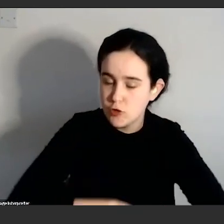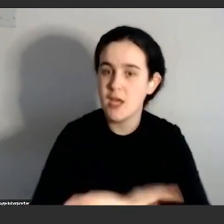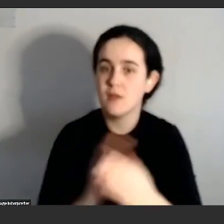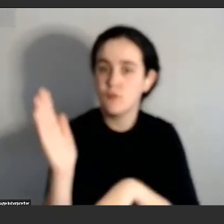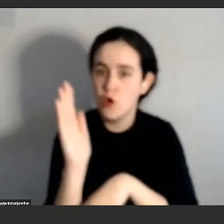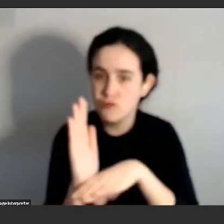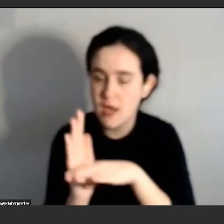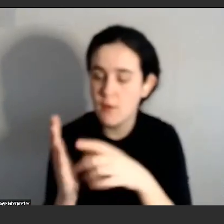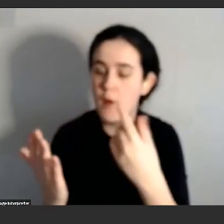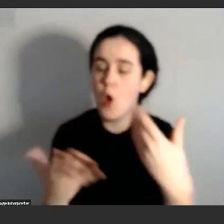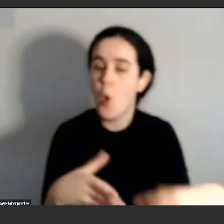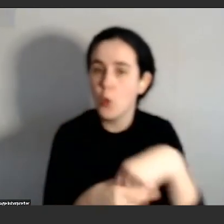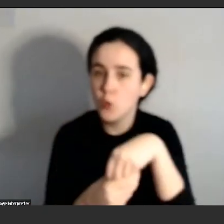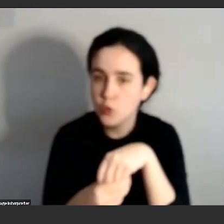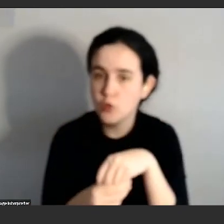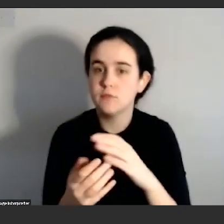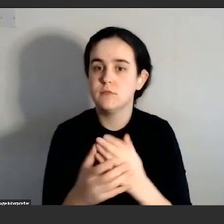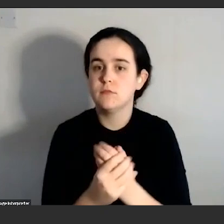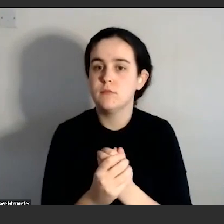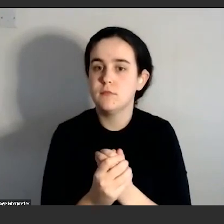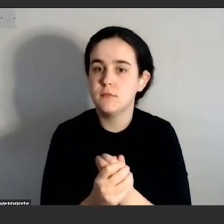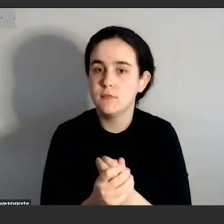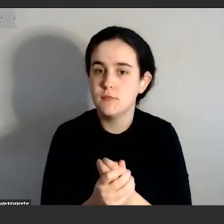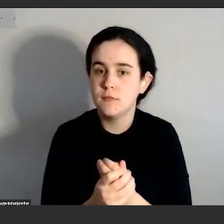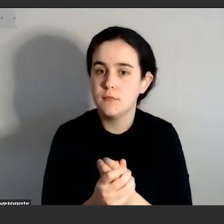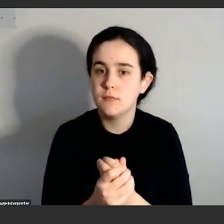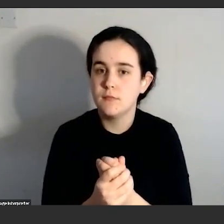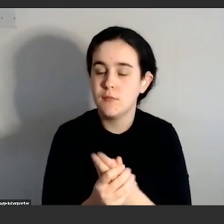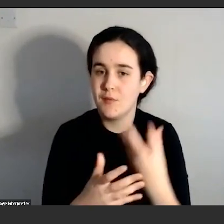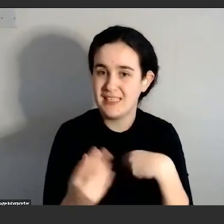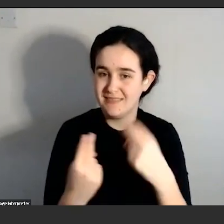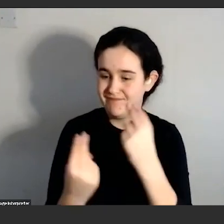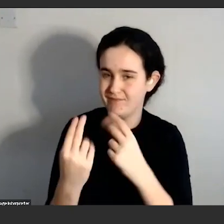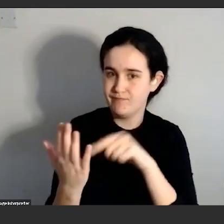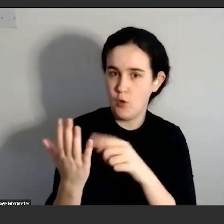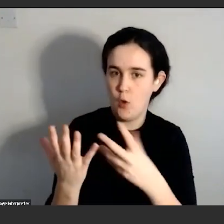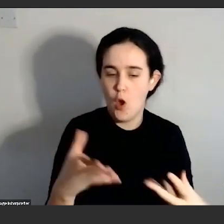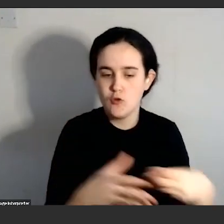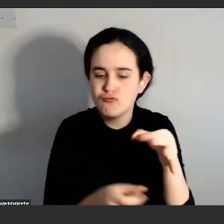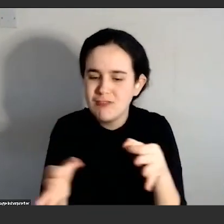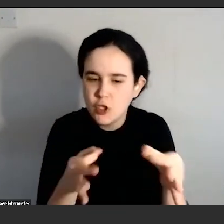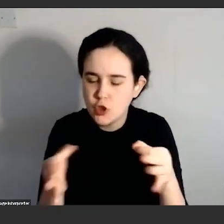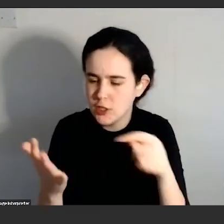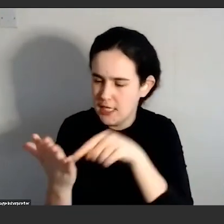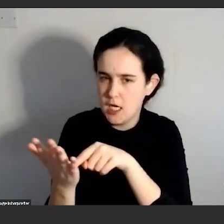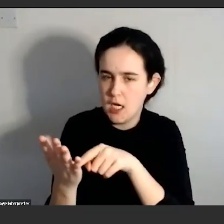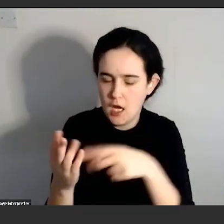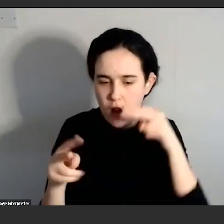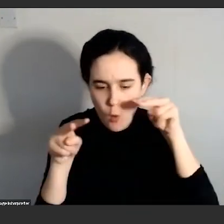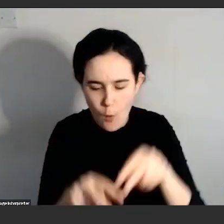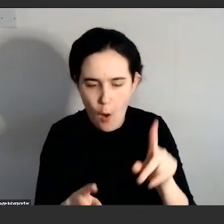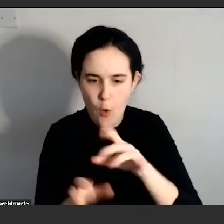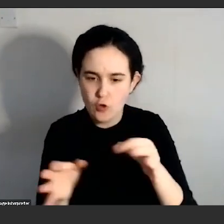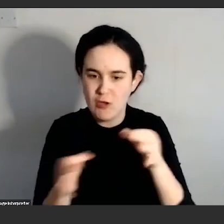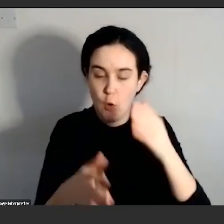support those living with disabilities. These efforts in Ghana are already bearing their fruits with large and consistent attitude and